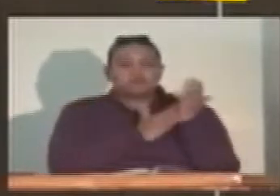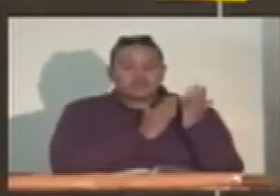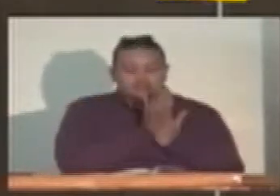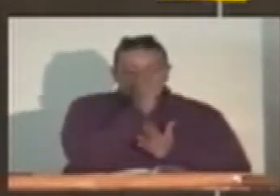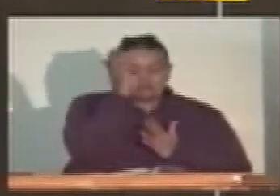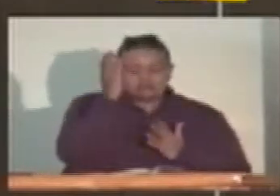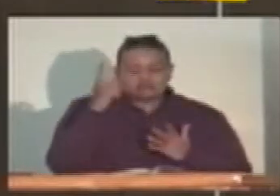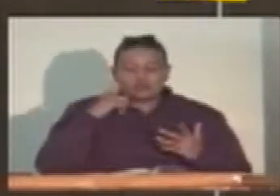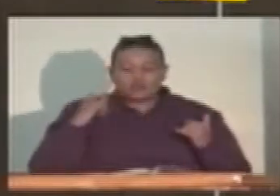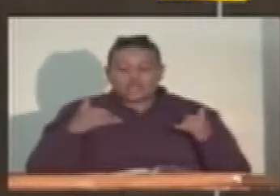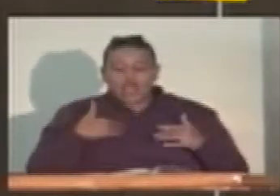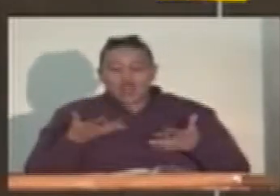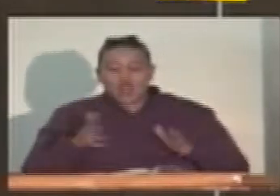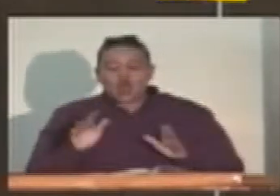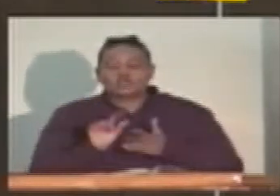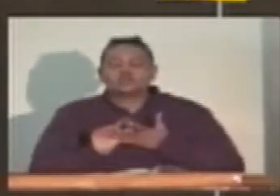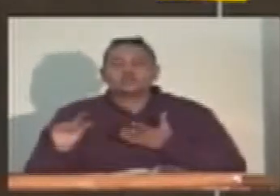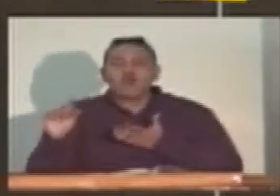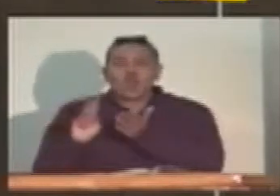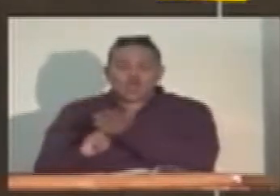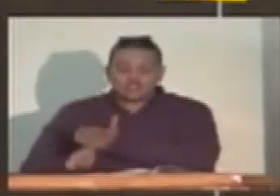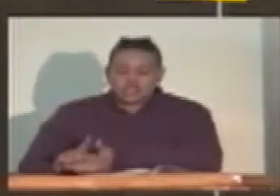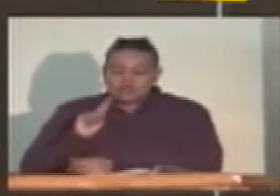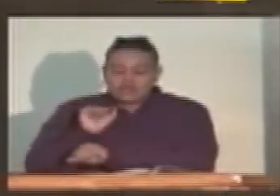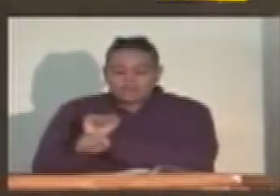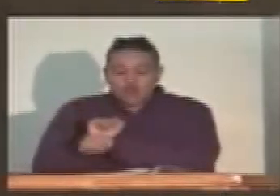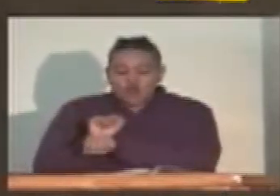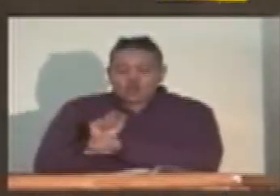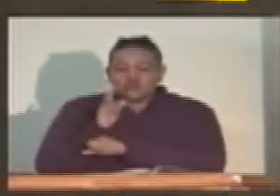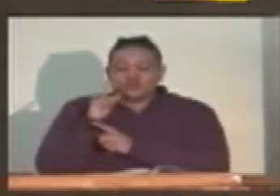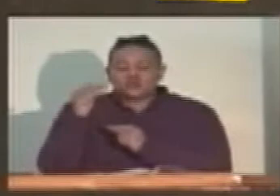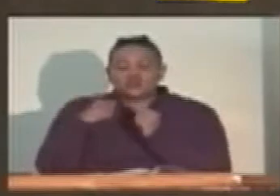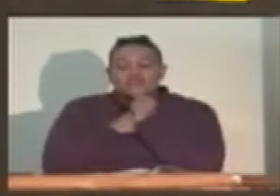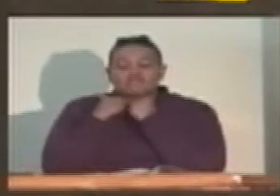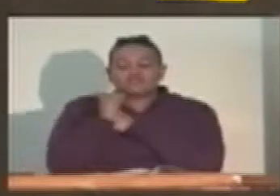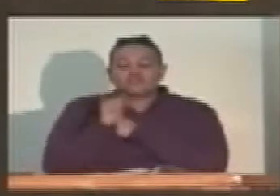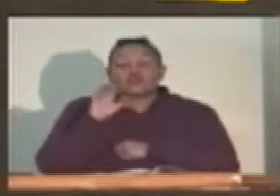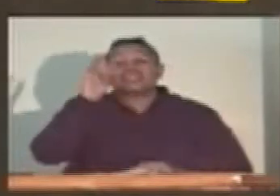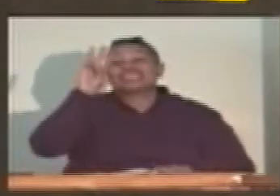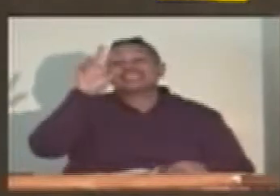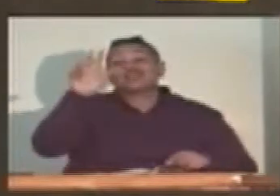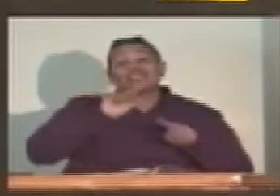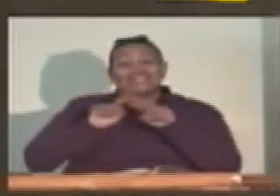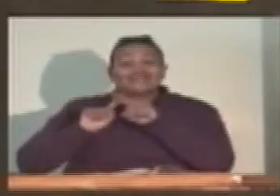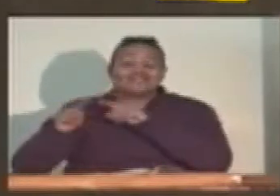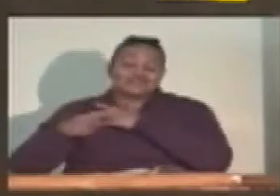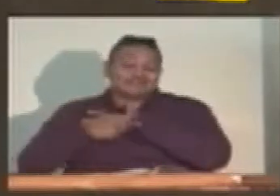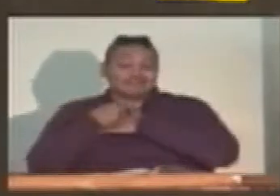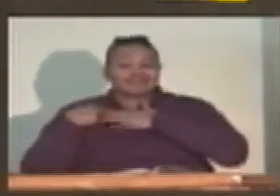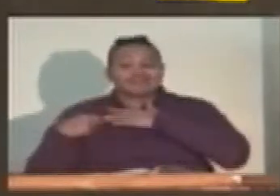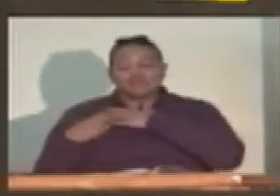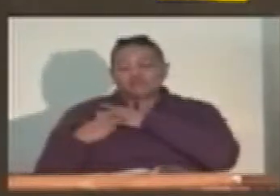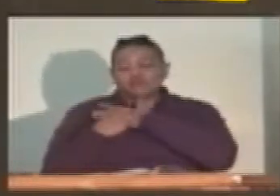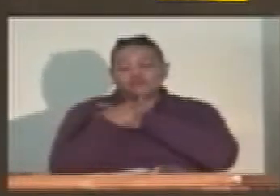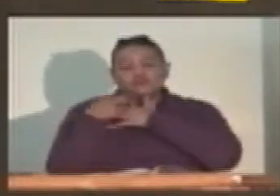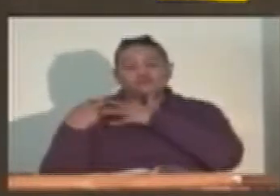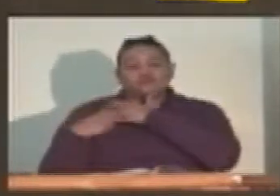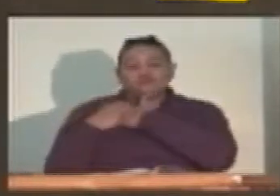component and which had allowed small contractors to be employed to do infrastructure work in all 63